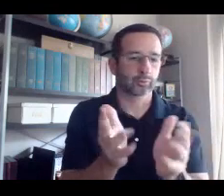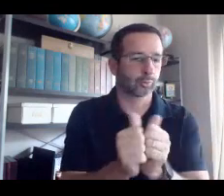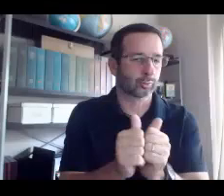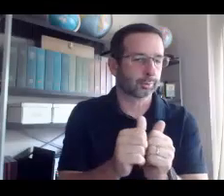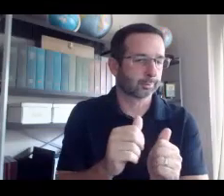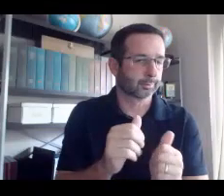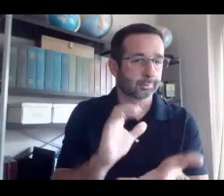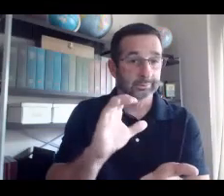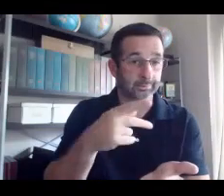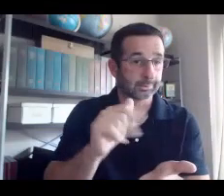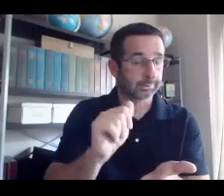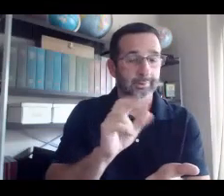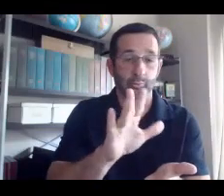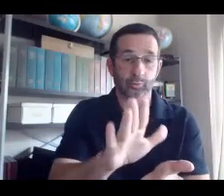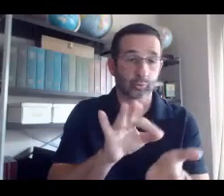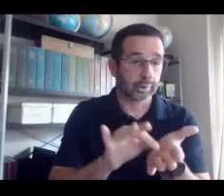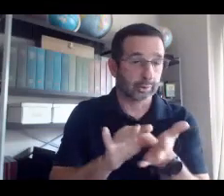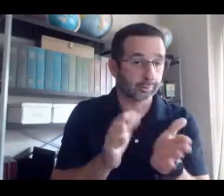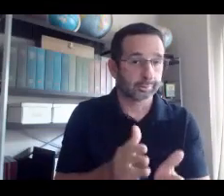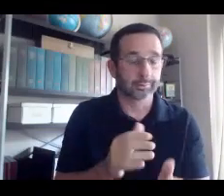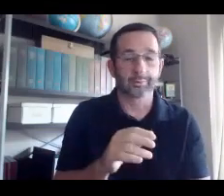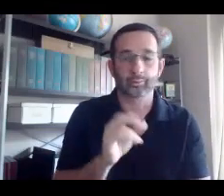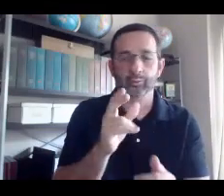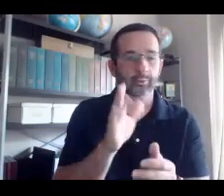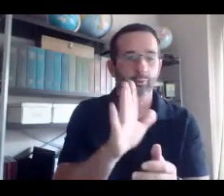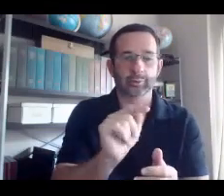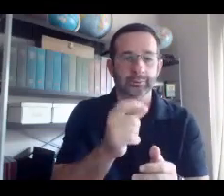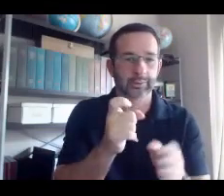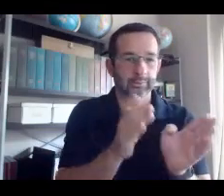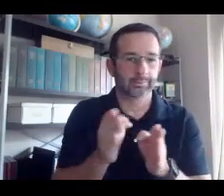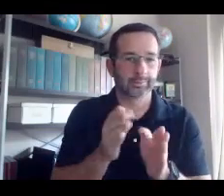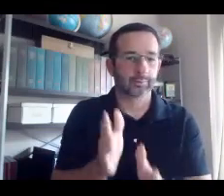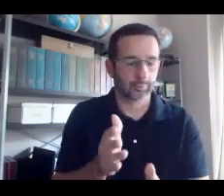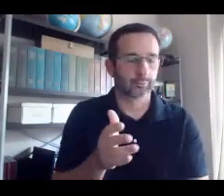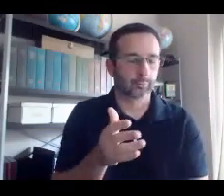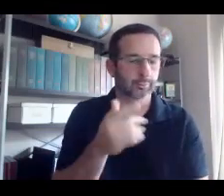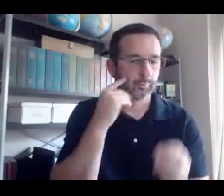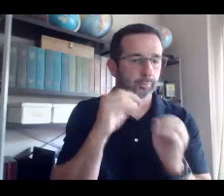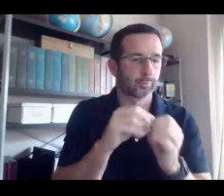which have different laws. So we would recommend talking to an accountant